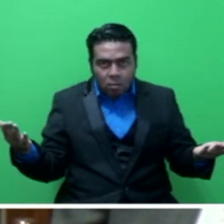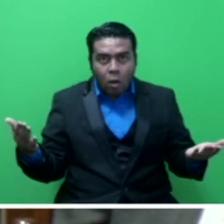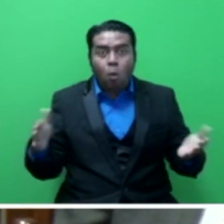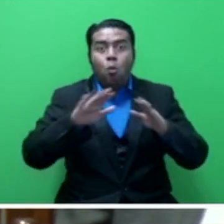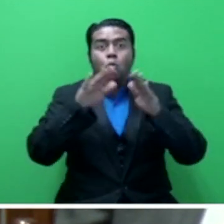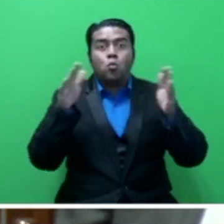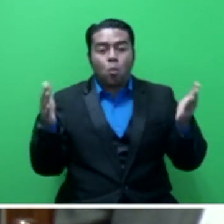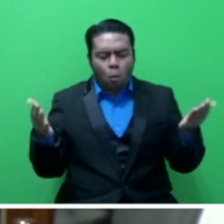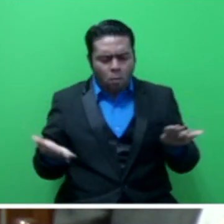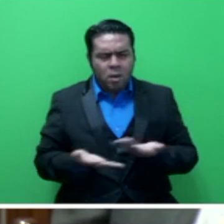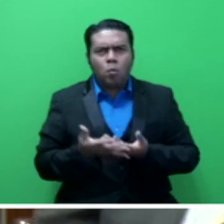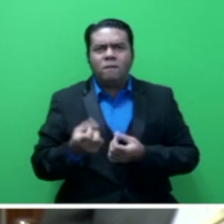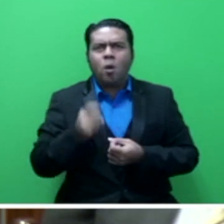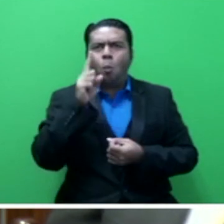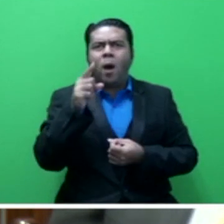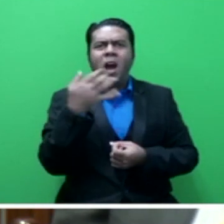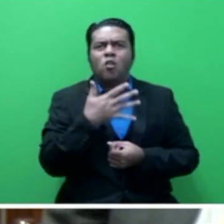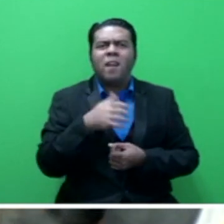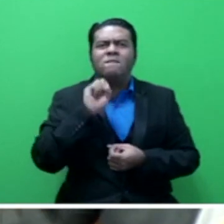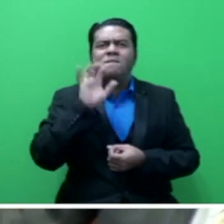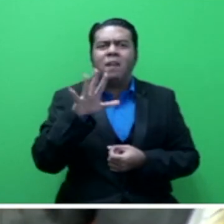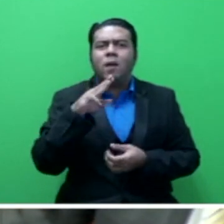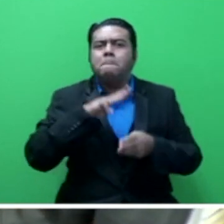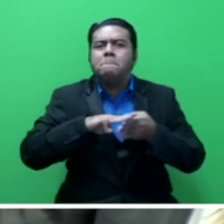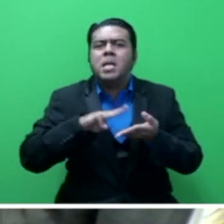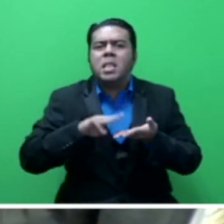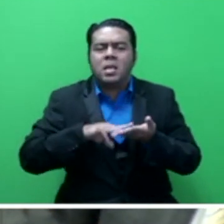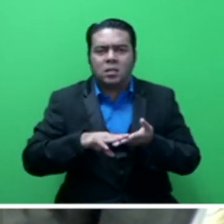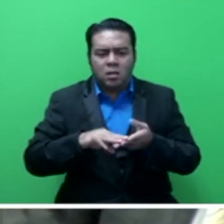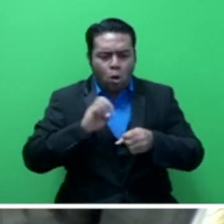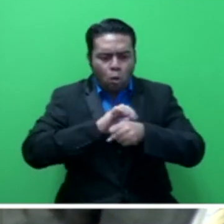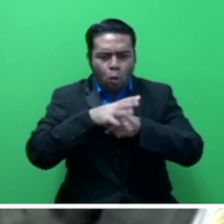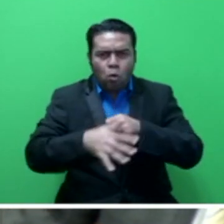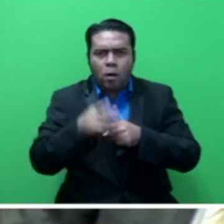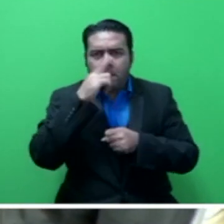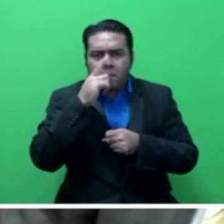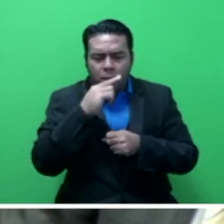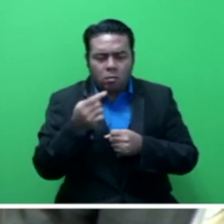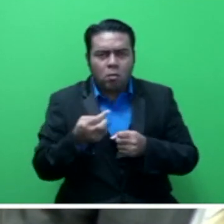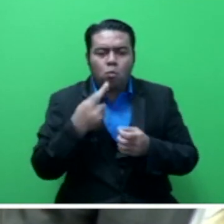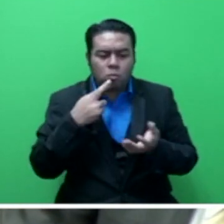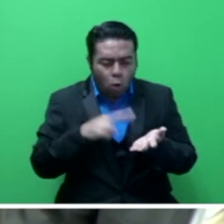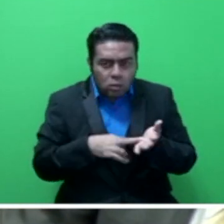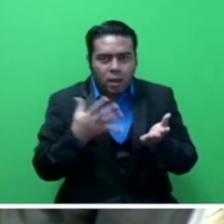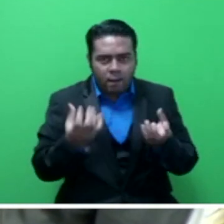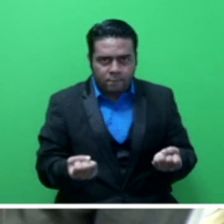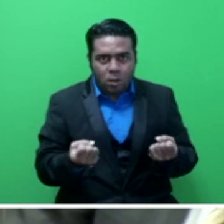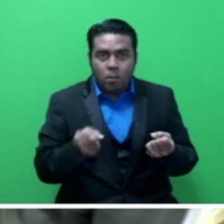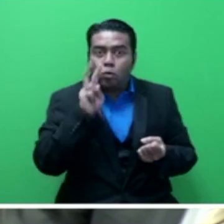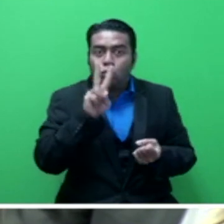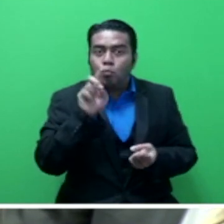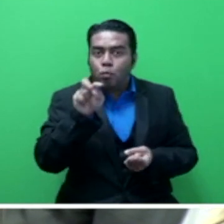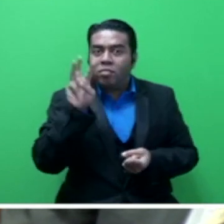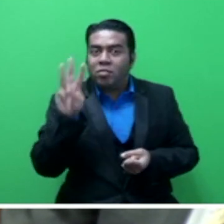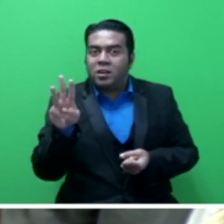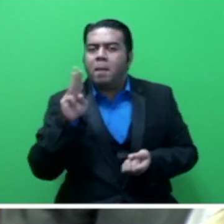Globally, there have been 105 million cases of COVID-19 reported, with more than 2.3 million